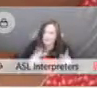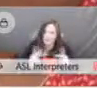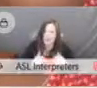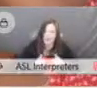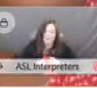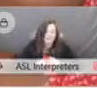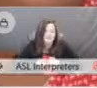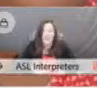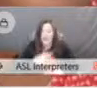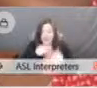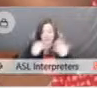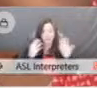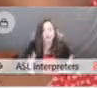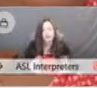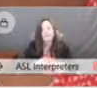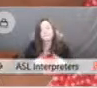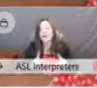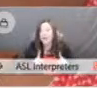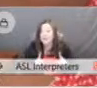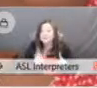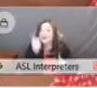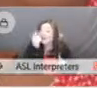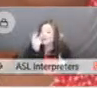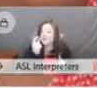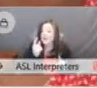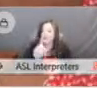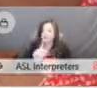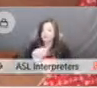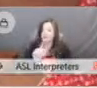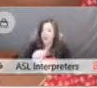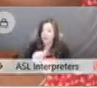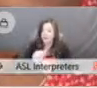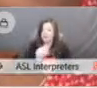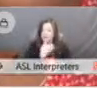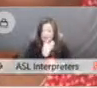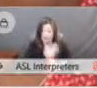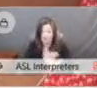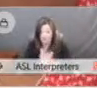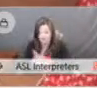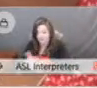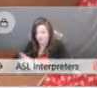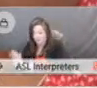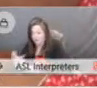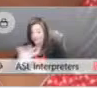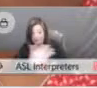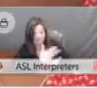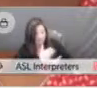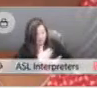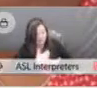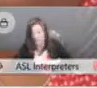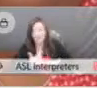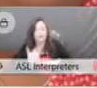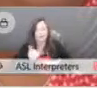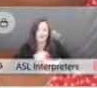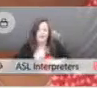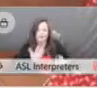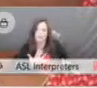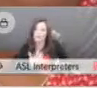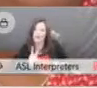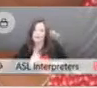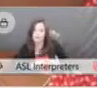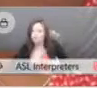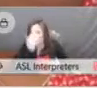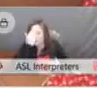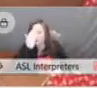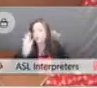it. But we will know things as the data comes out. So we can't preemptively say that we're going to know on,